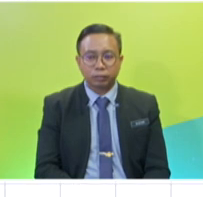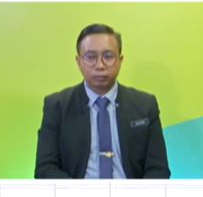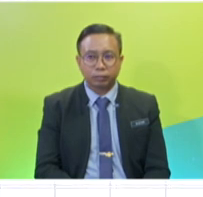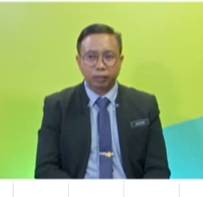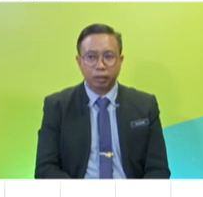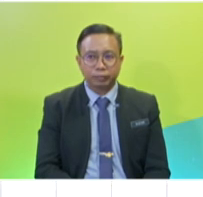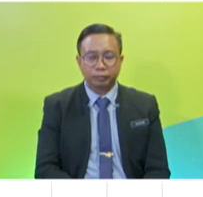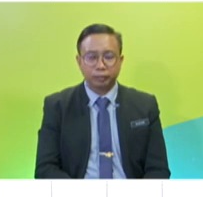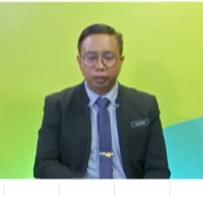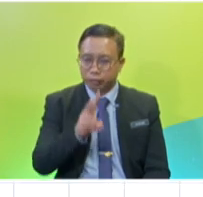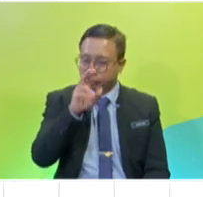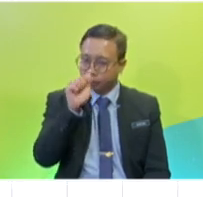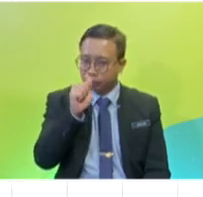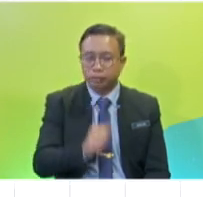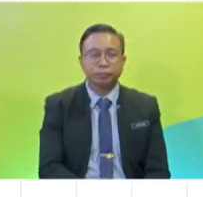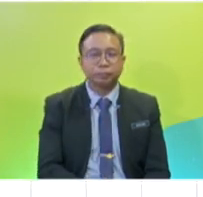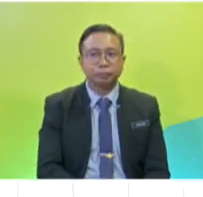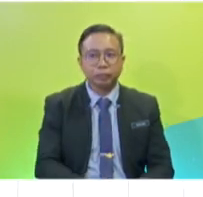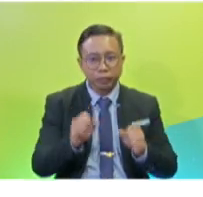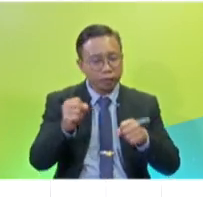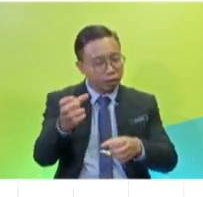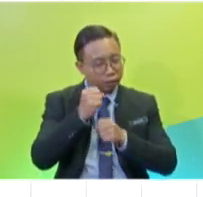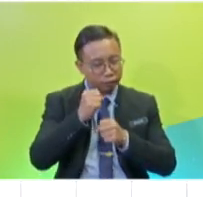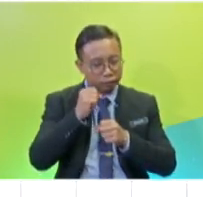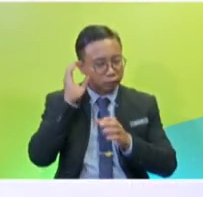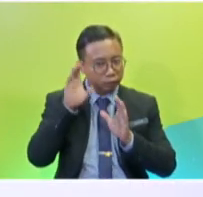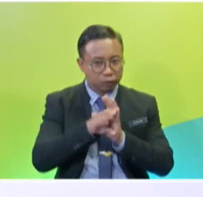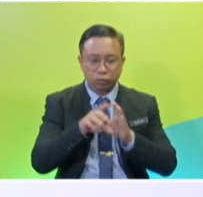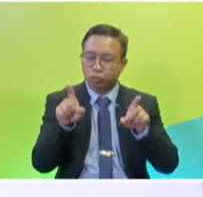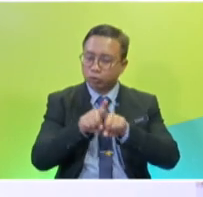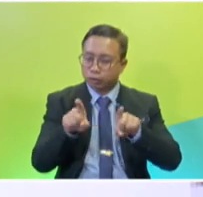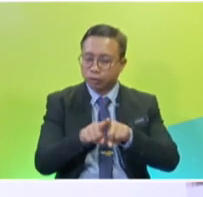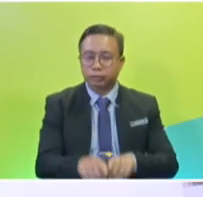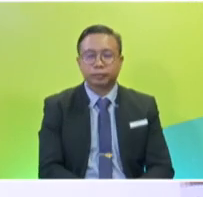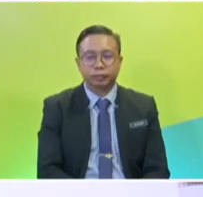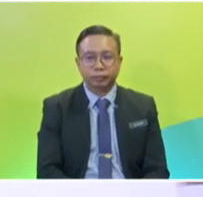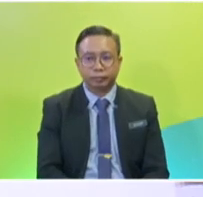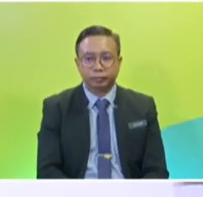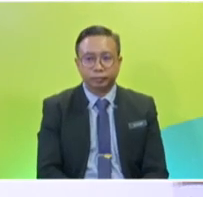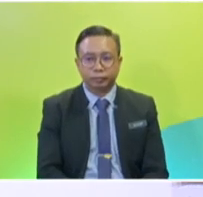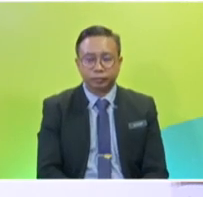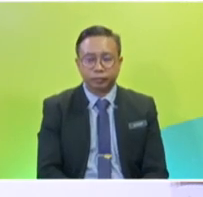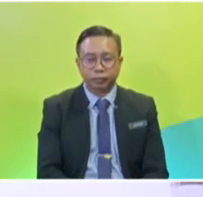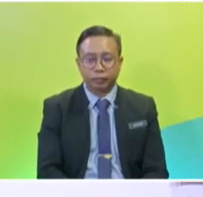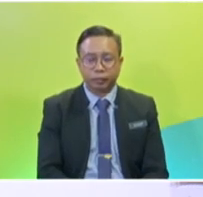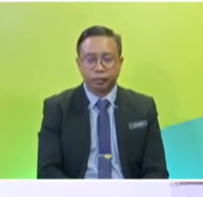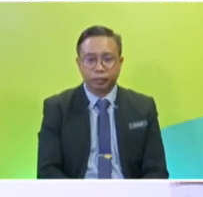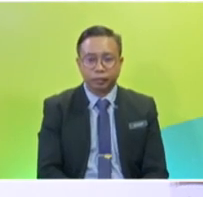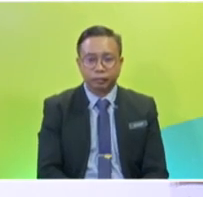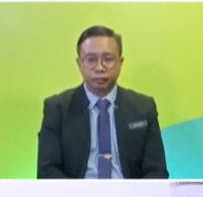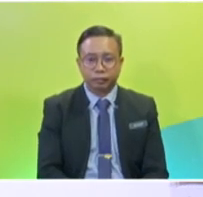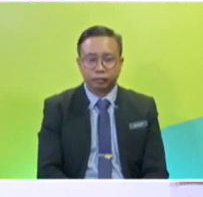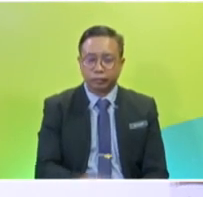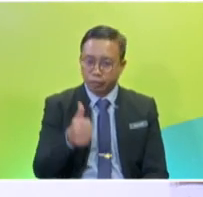So, VA, can take photos together. Okay, can take photos. Okay,